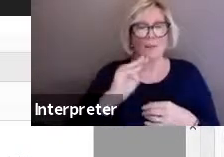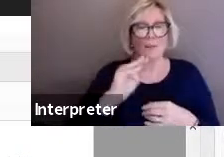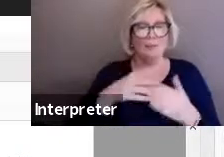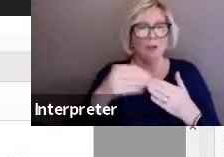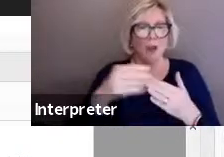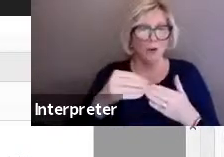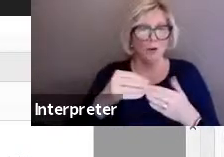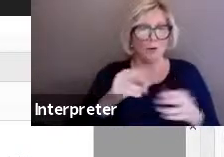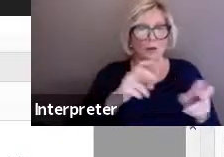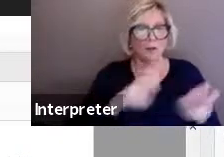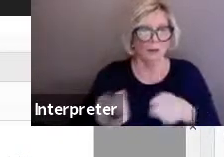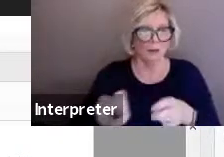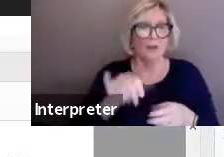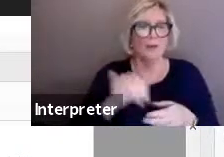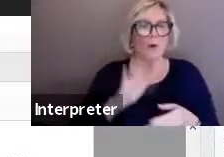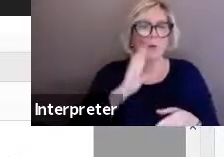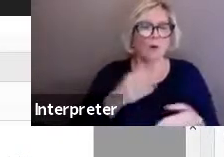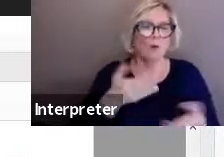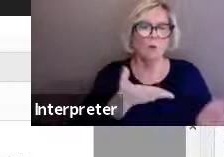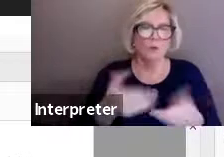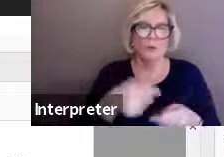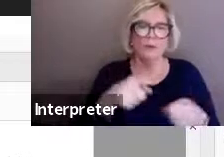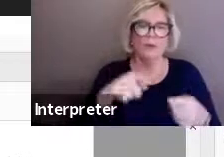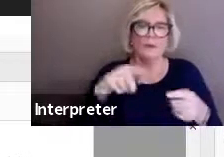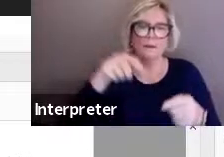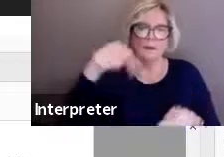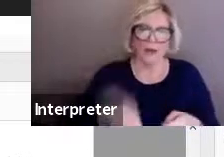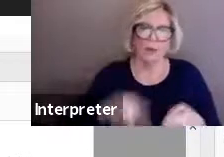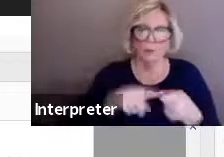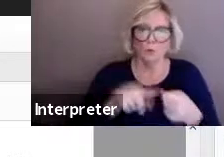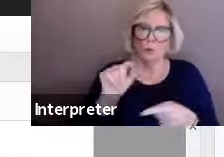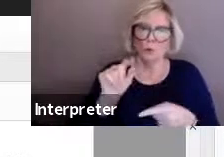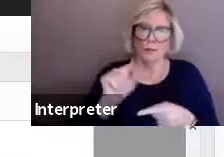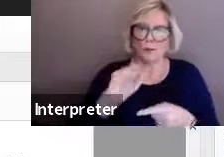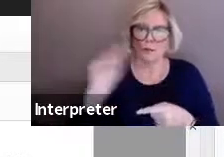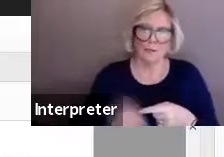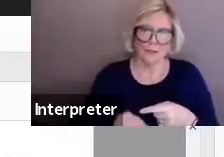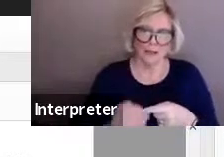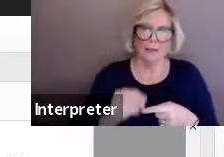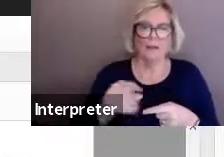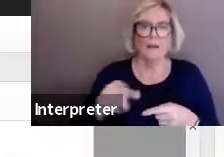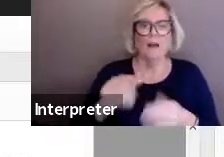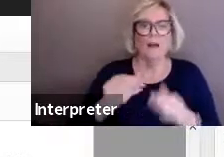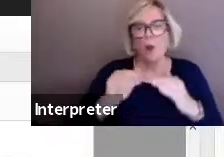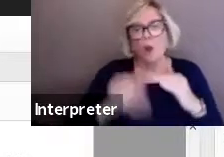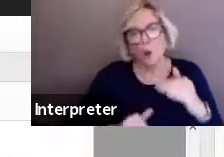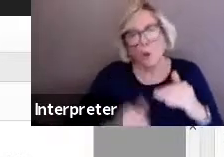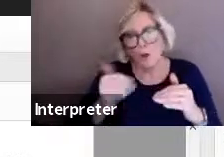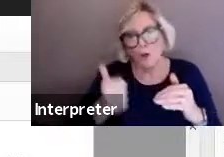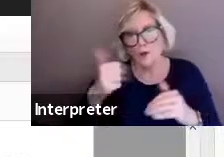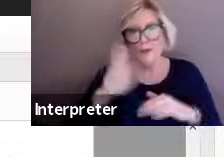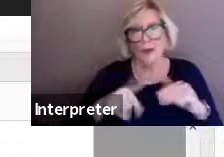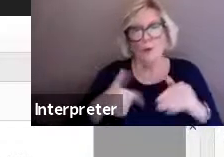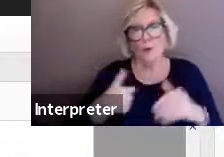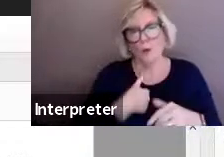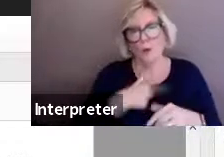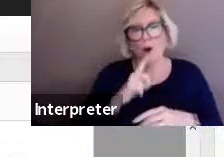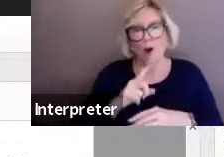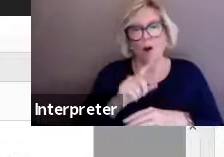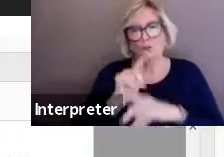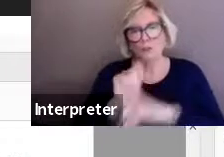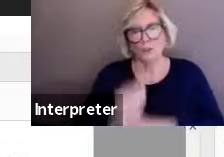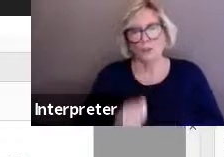Board of Pharmacy down to 20% of expenditures, which is lower levels than we're traditionally comfortable with, especially given some of the revenue